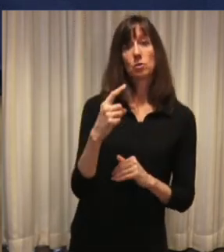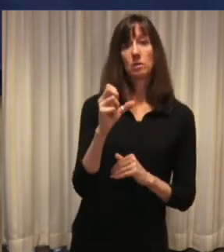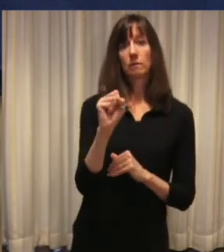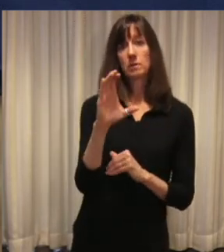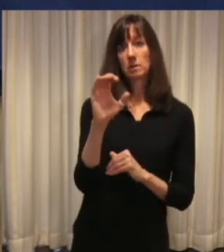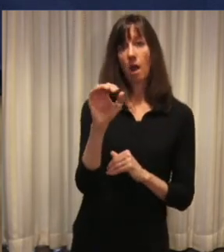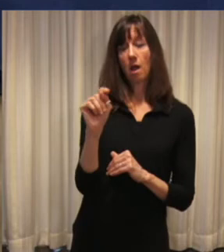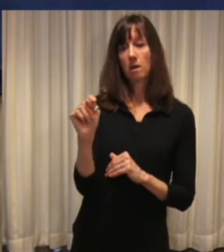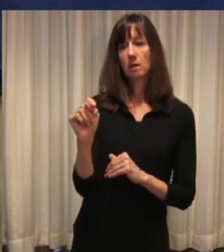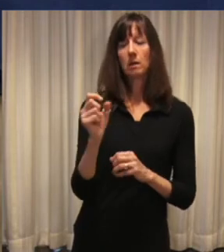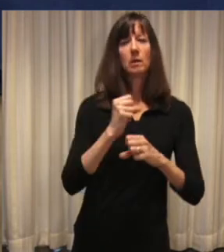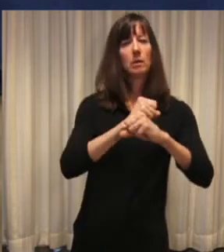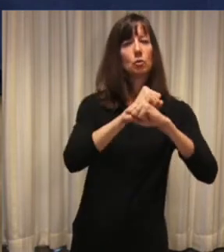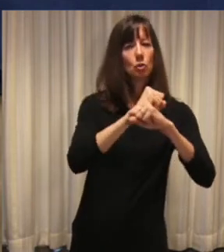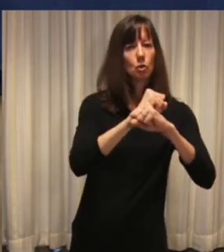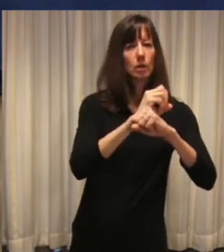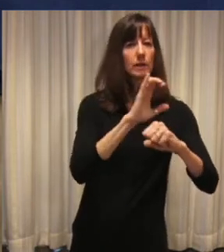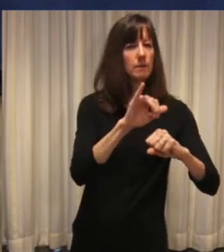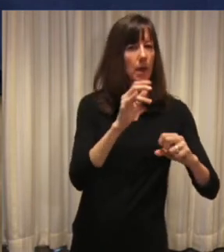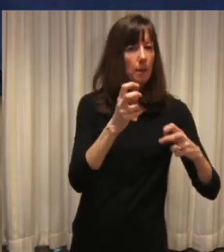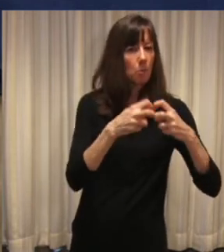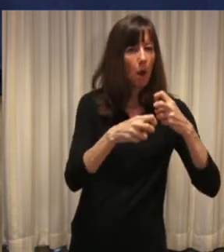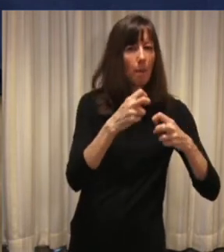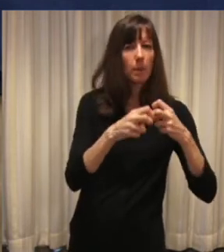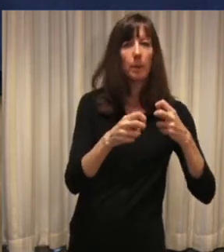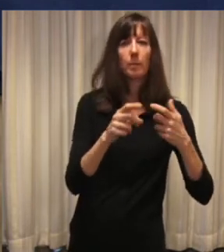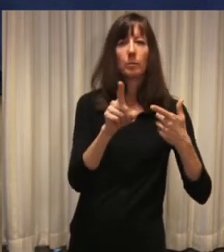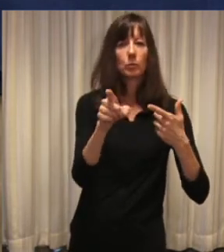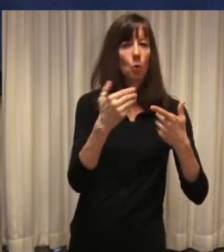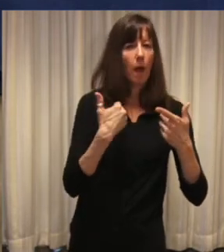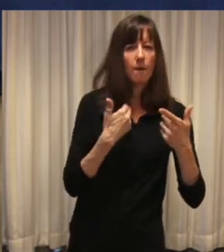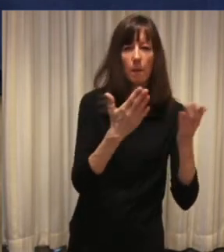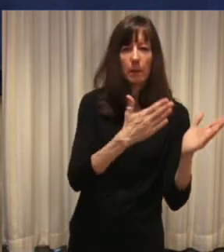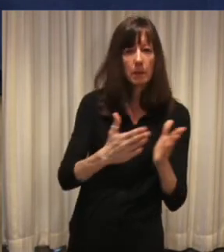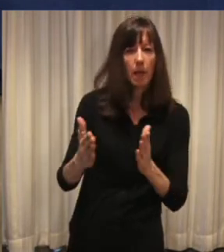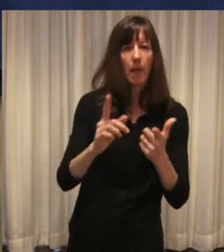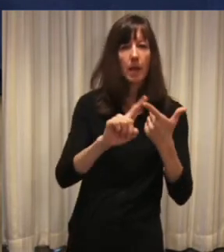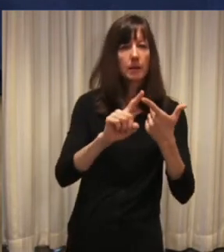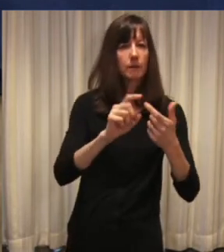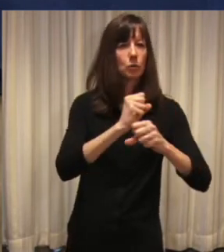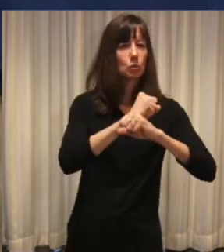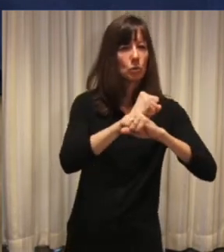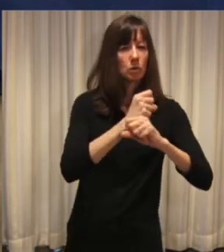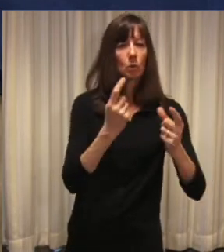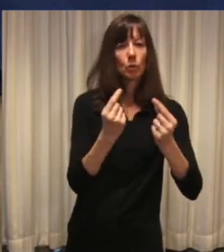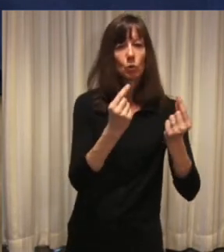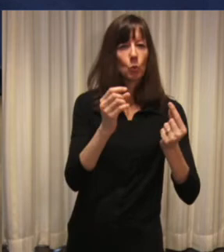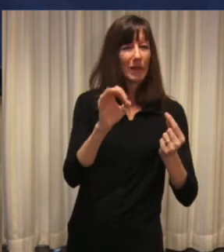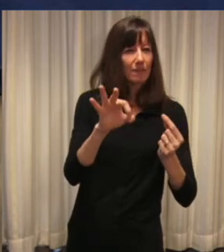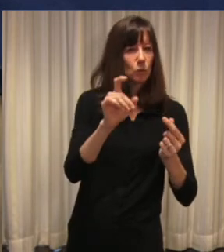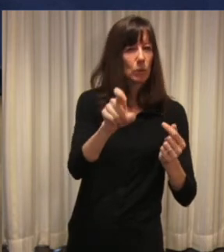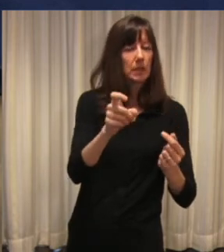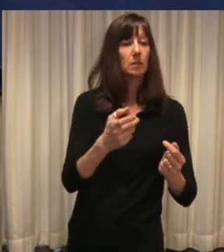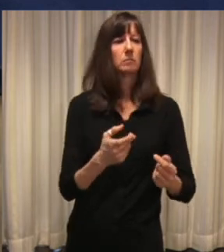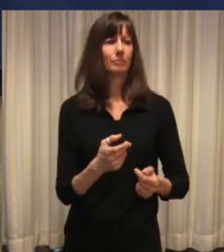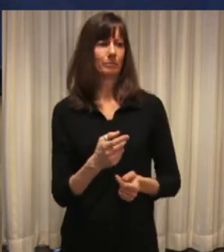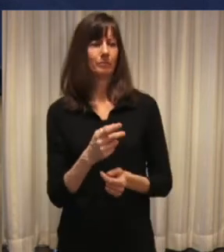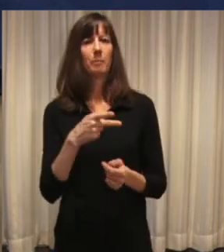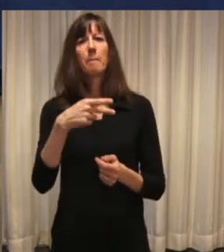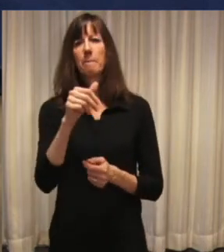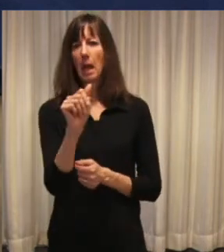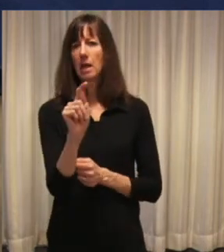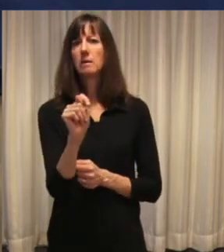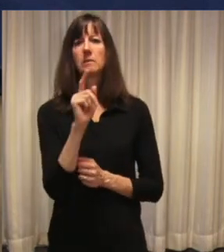mentioned? Is there a plan for maintaining security if it is needed? Absolutely, that is a concern that's gone into all of our planning and